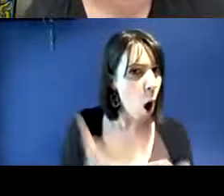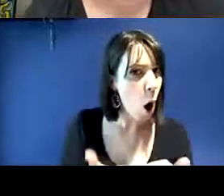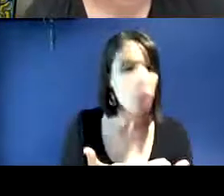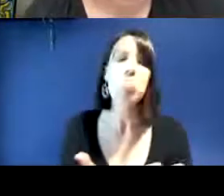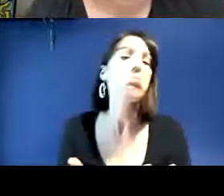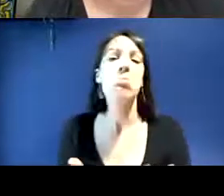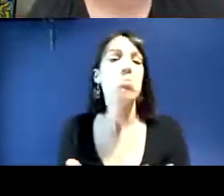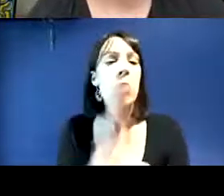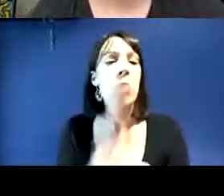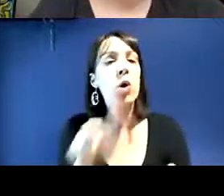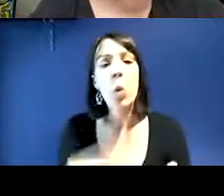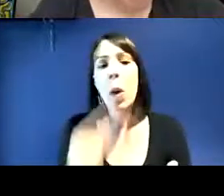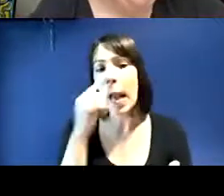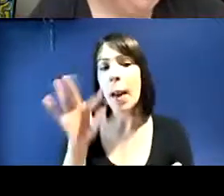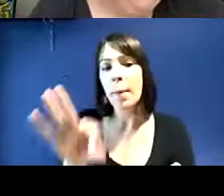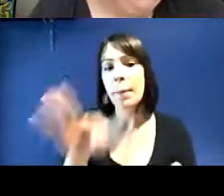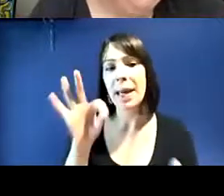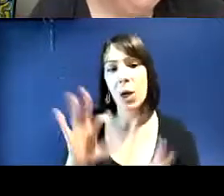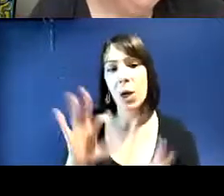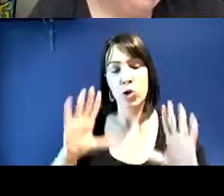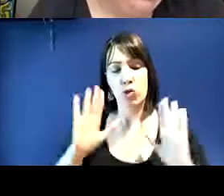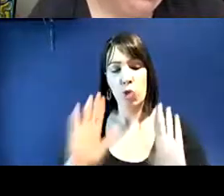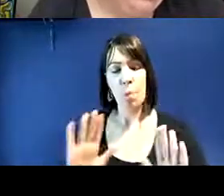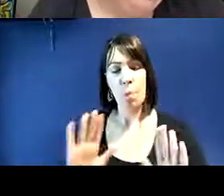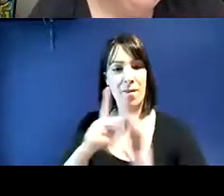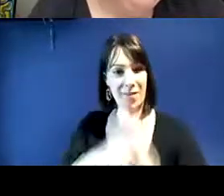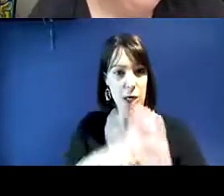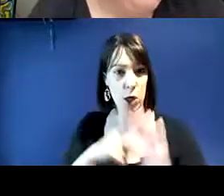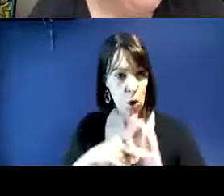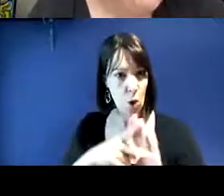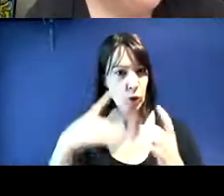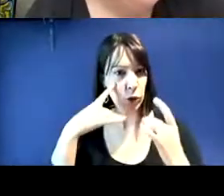The instructions are on the screen for you now.